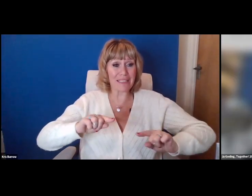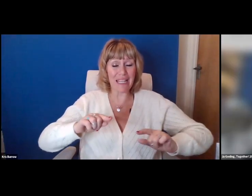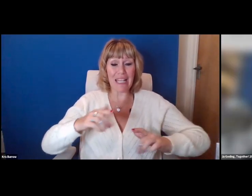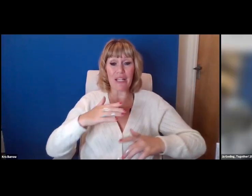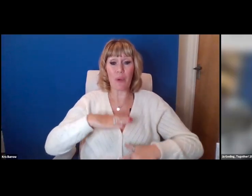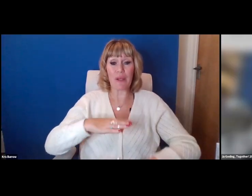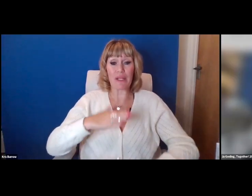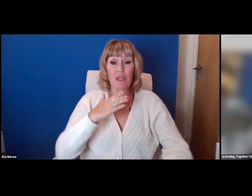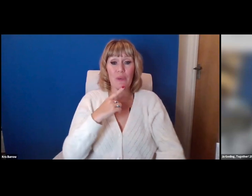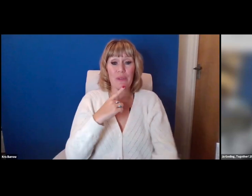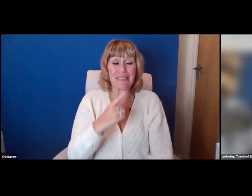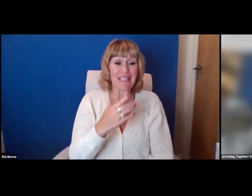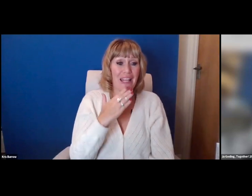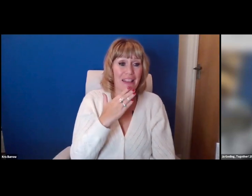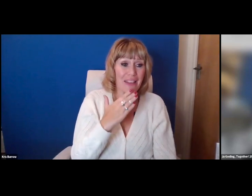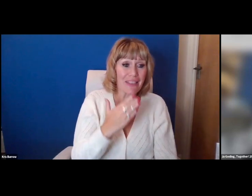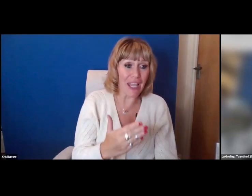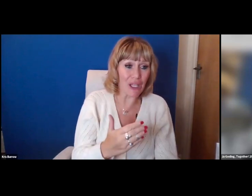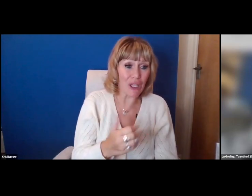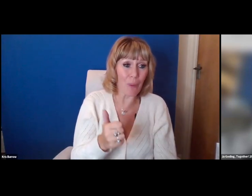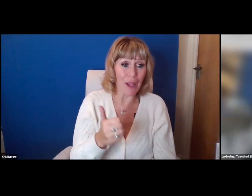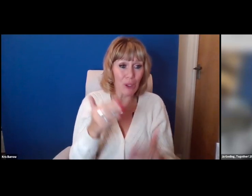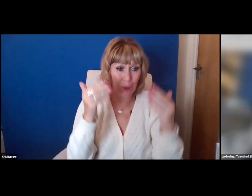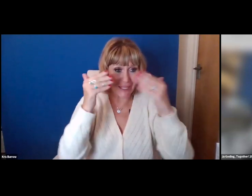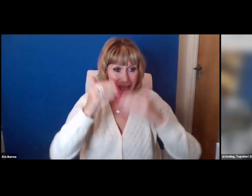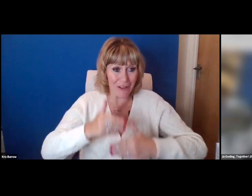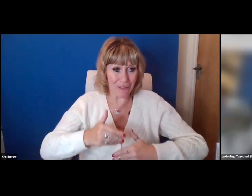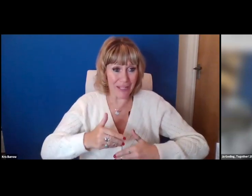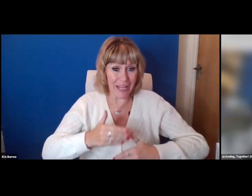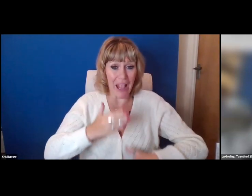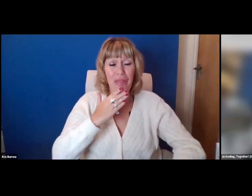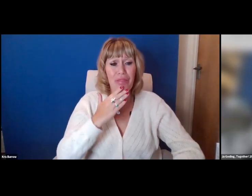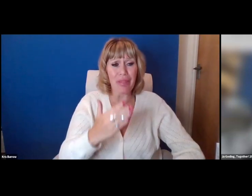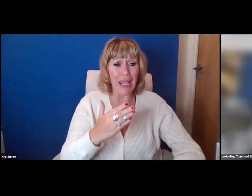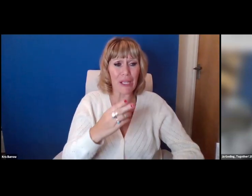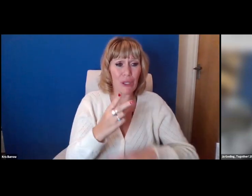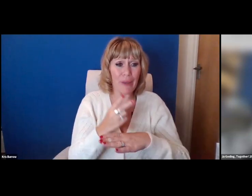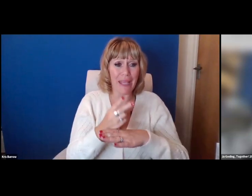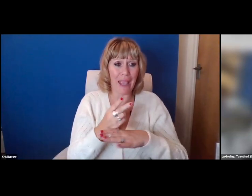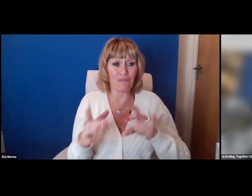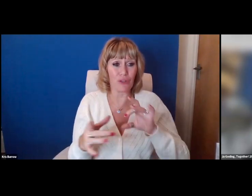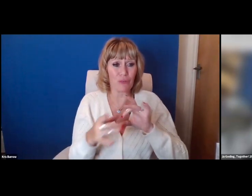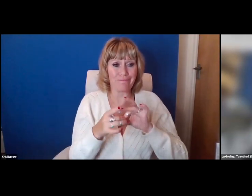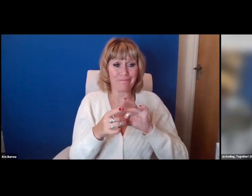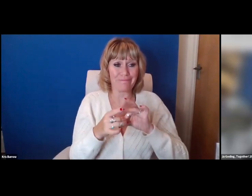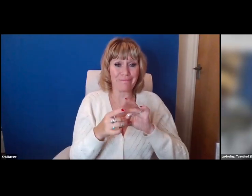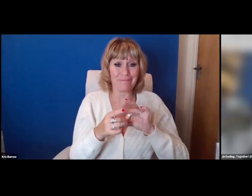say a very good evening to you all, and thank you again for coming.